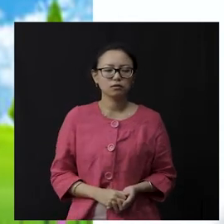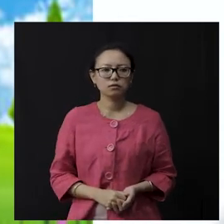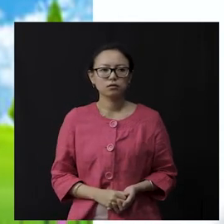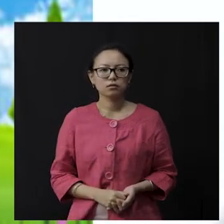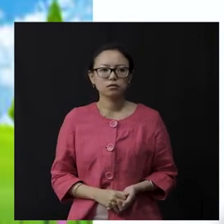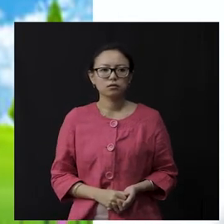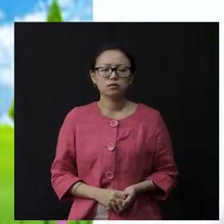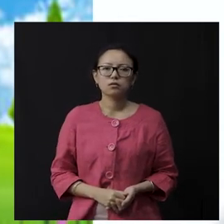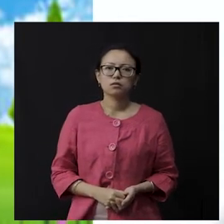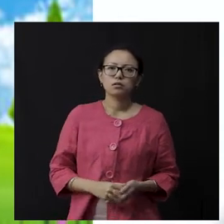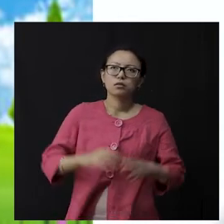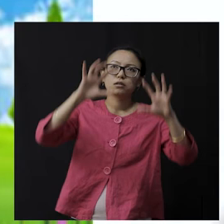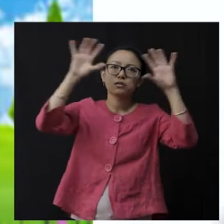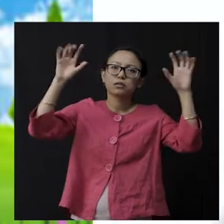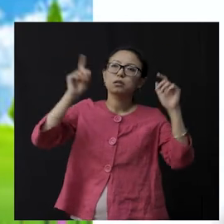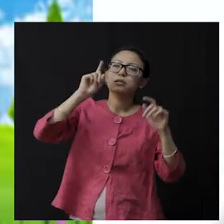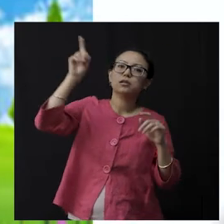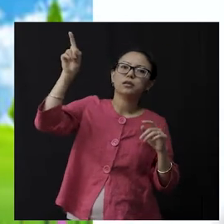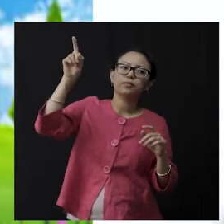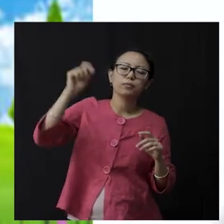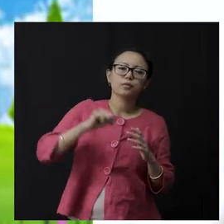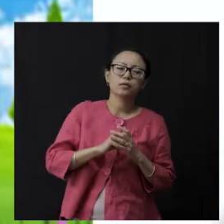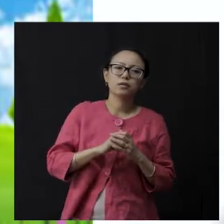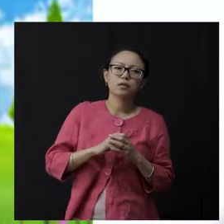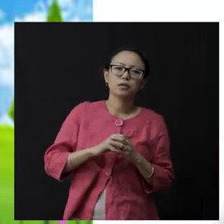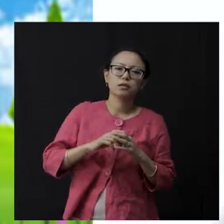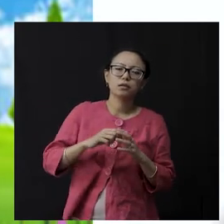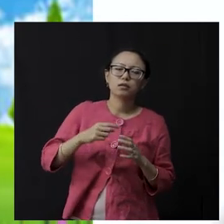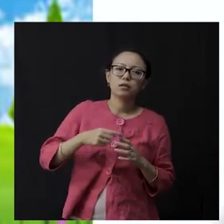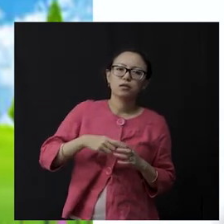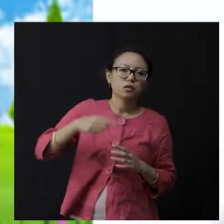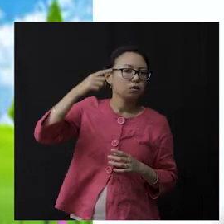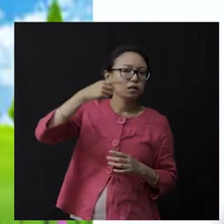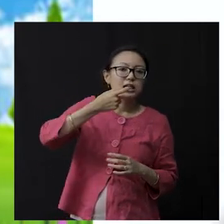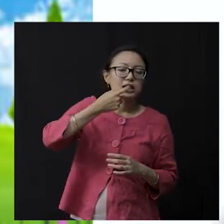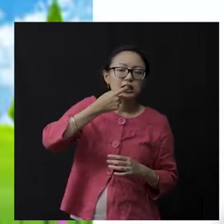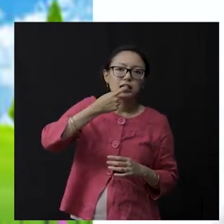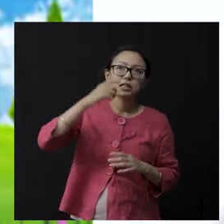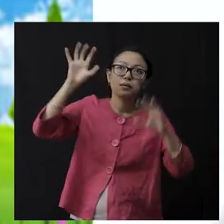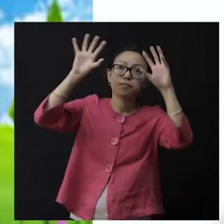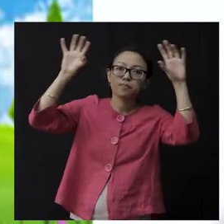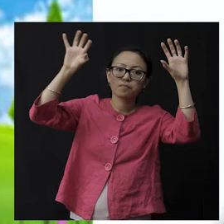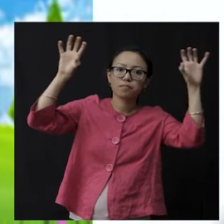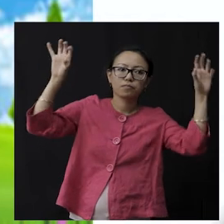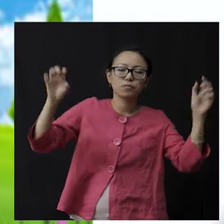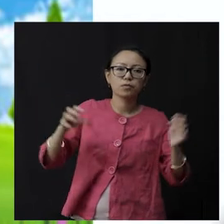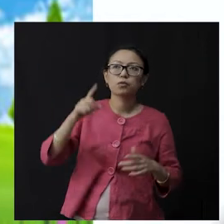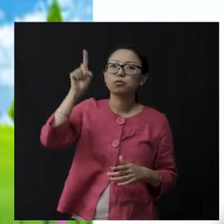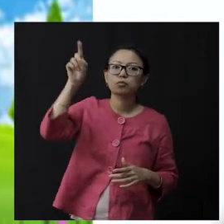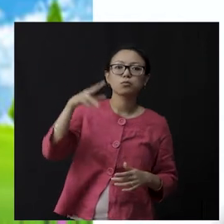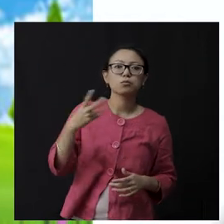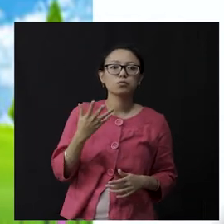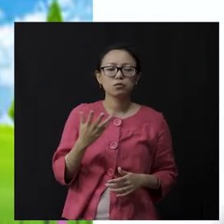in the sky, see? What are the white fluffy things flying in the sky? What is that, children?